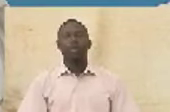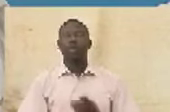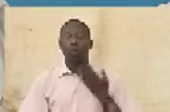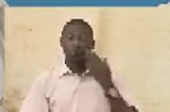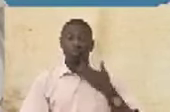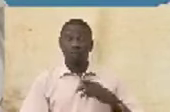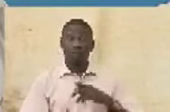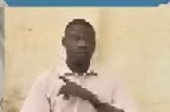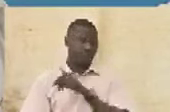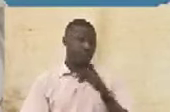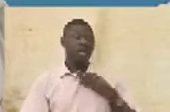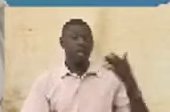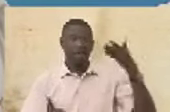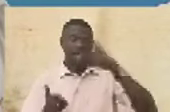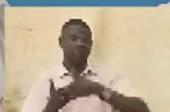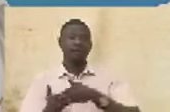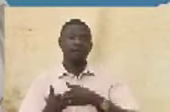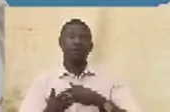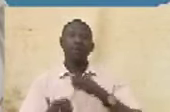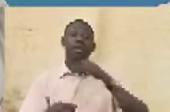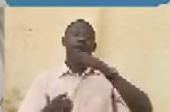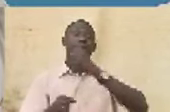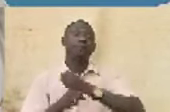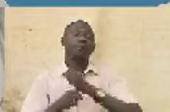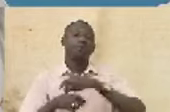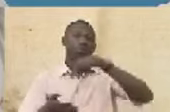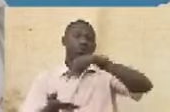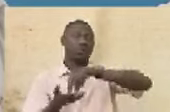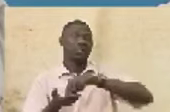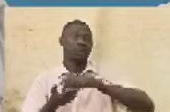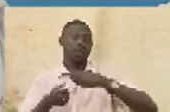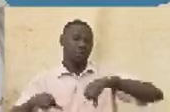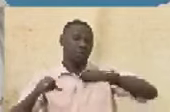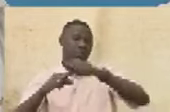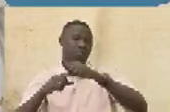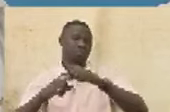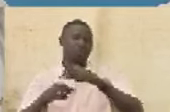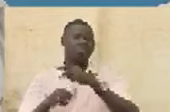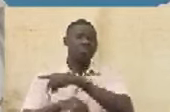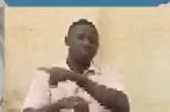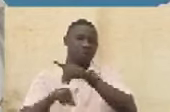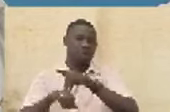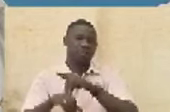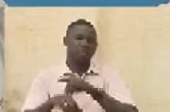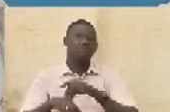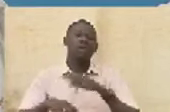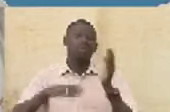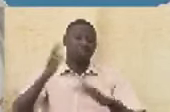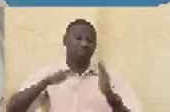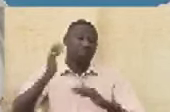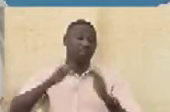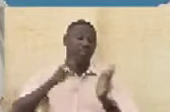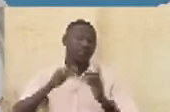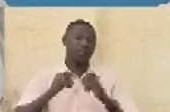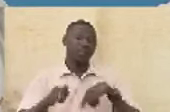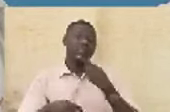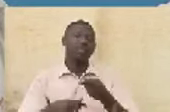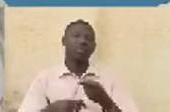they arrived, they were made to stand around somewhere because they were drumming for the